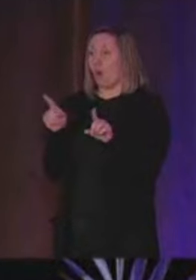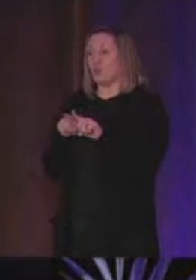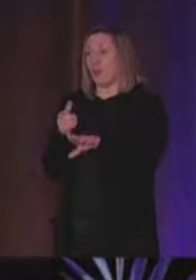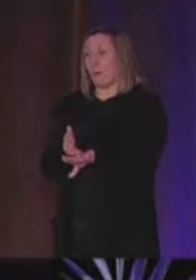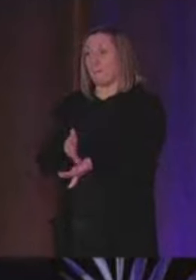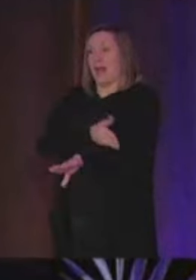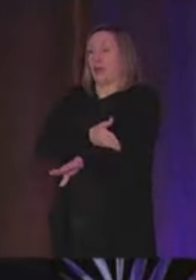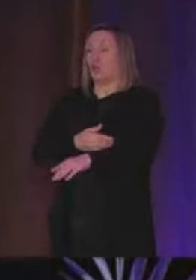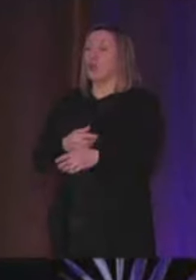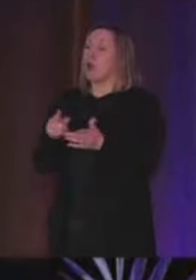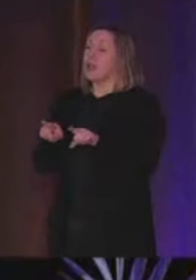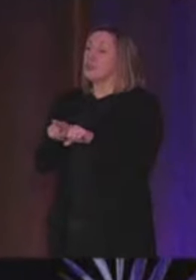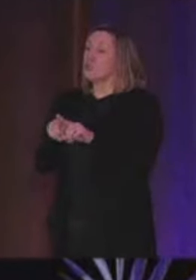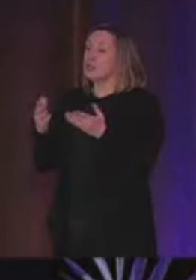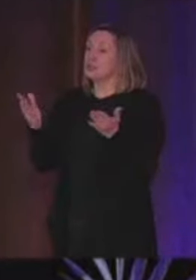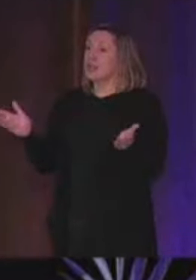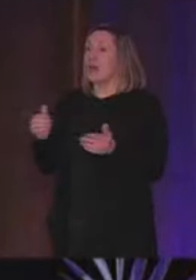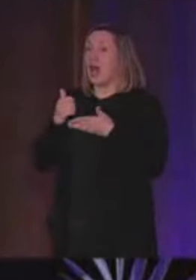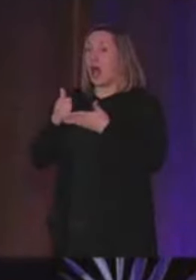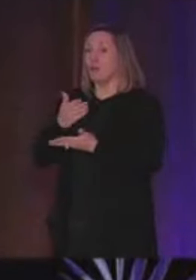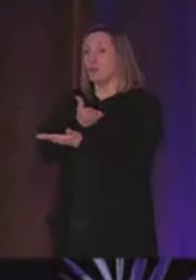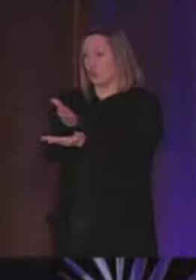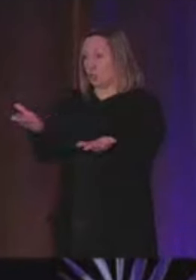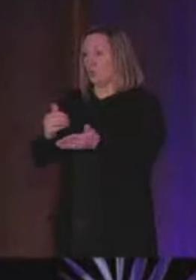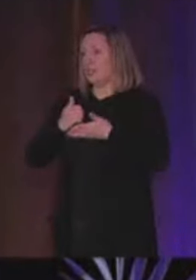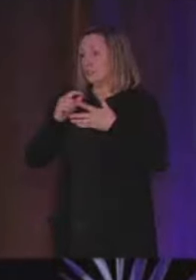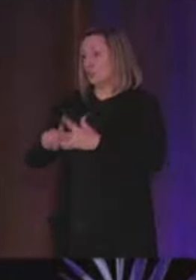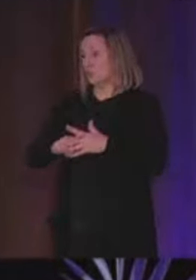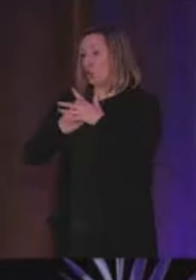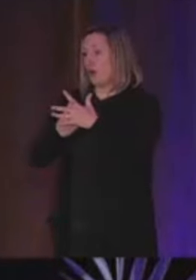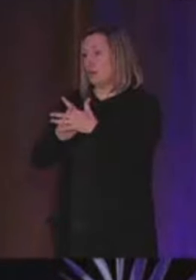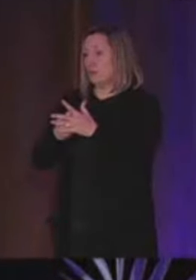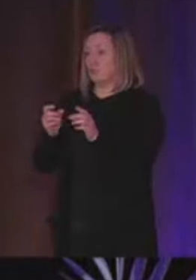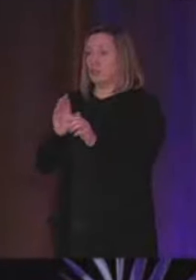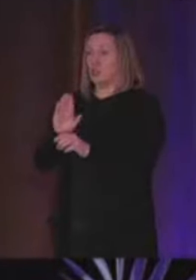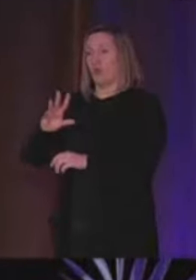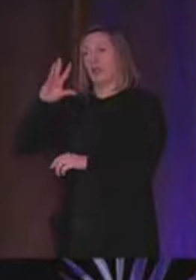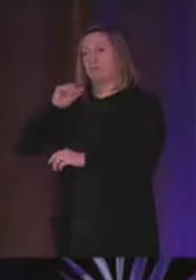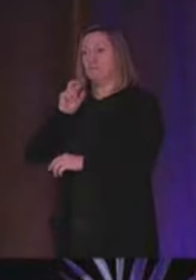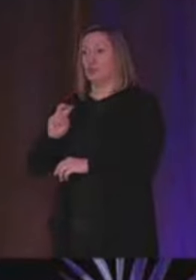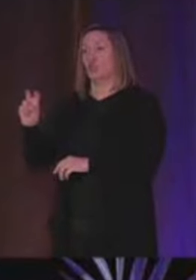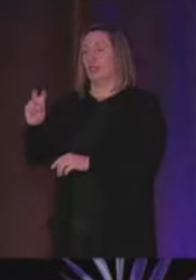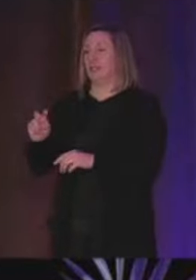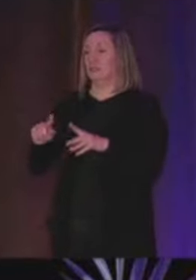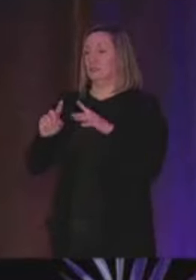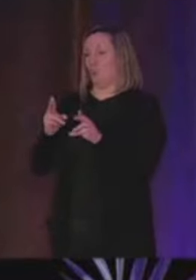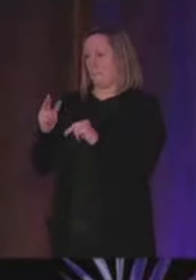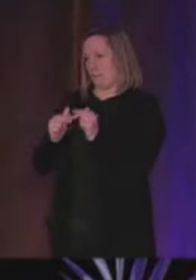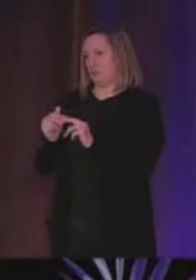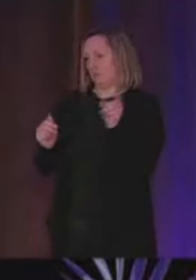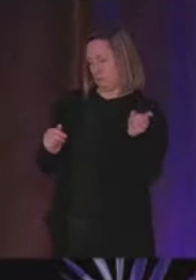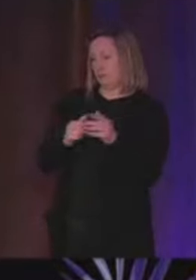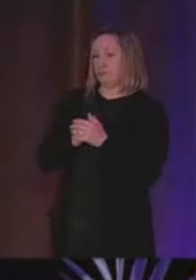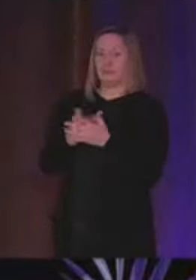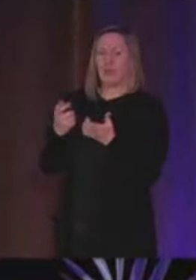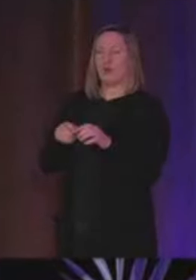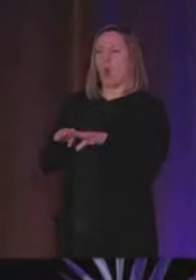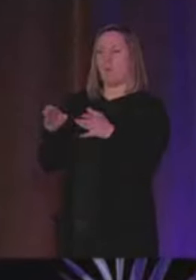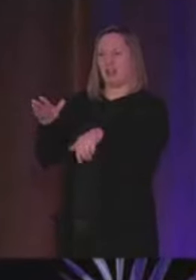as well as help you get started in your journey to building more of these. So I wanted to open up with a small